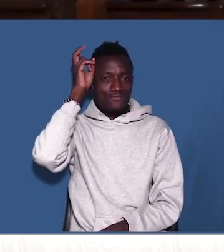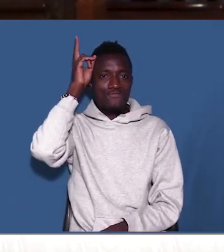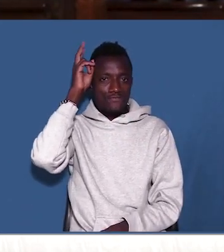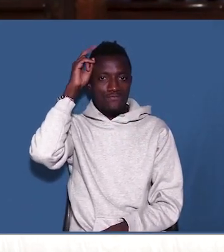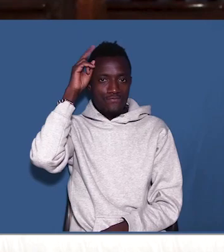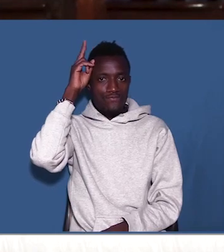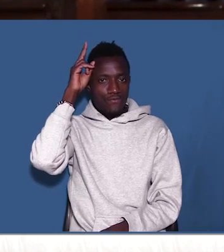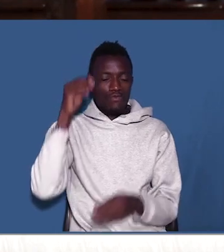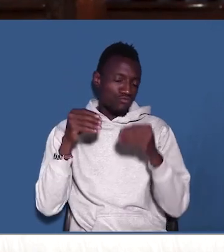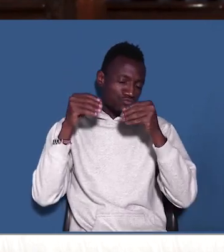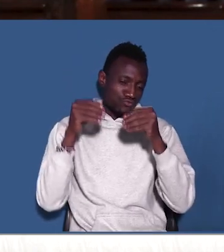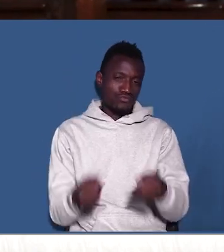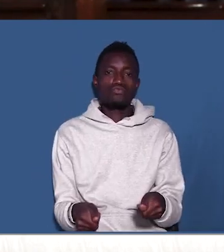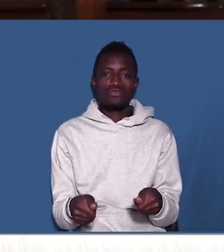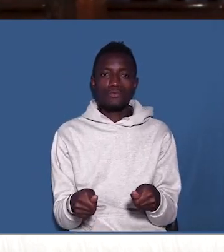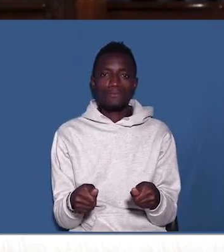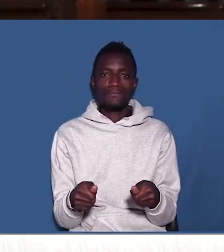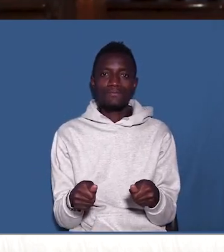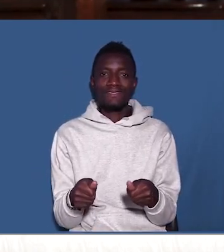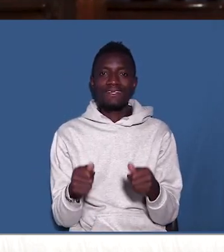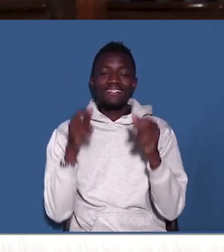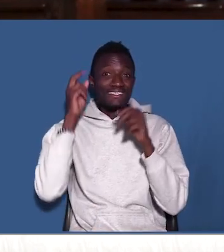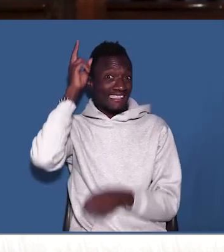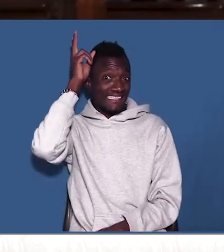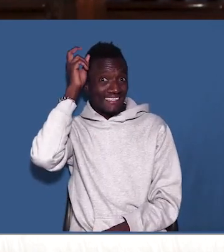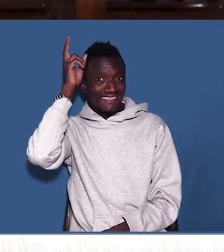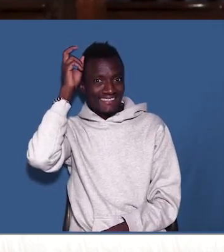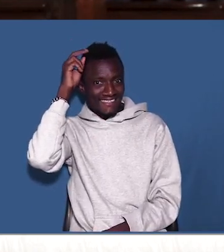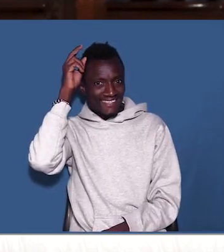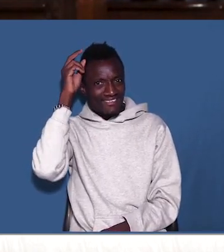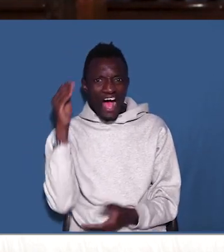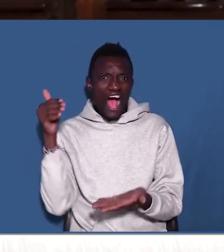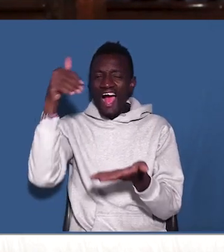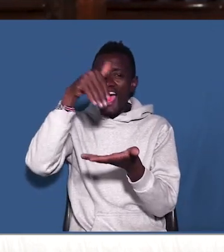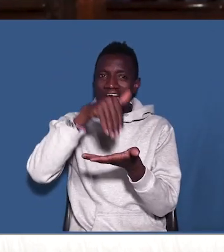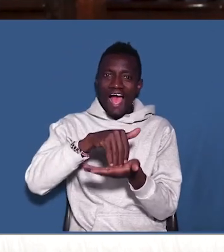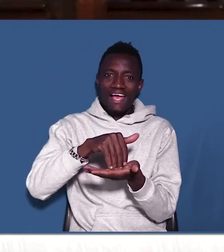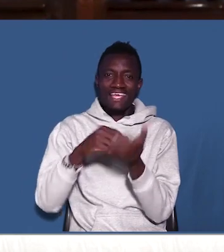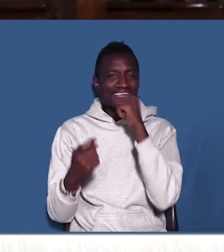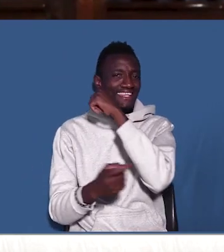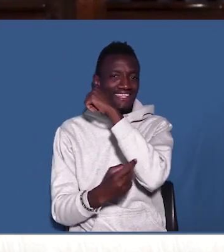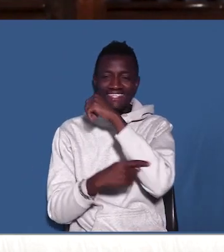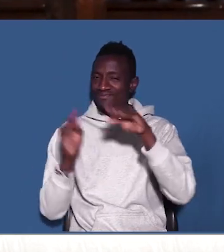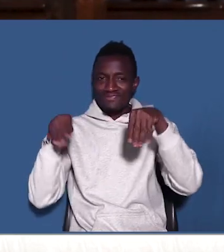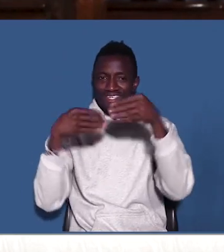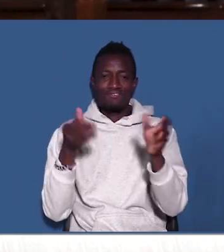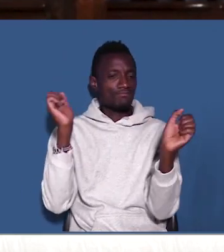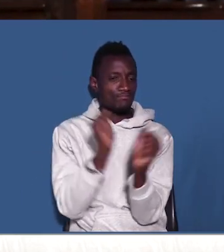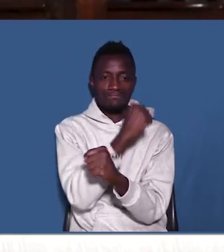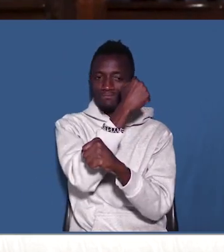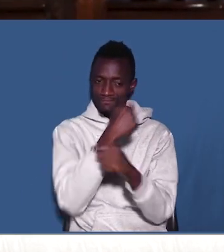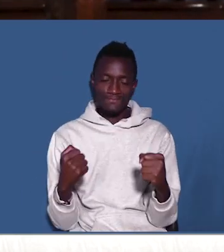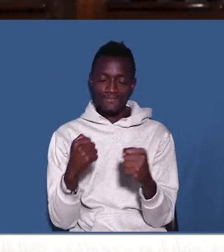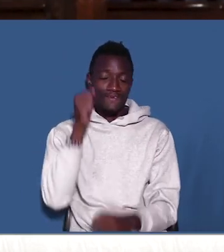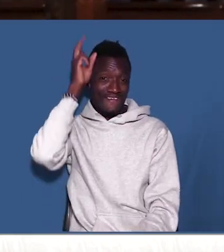him. The devil could no longer afflict him or cause him to suffer. When